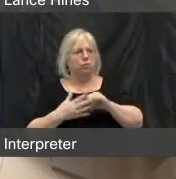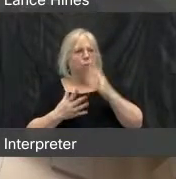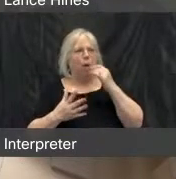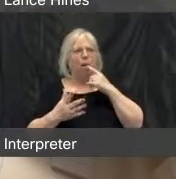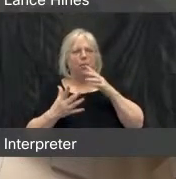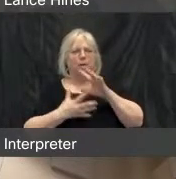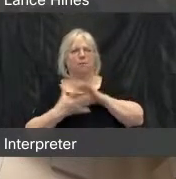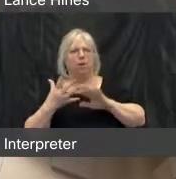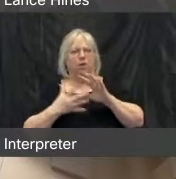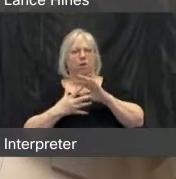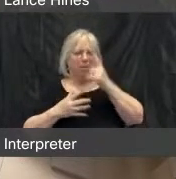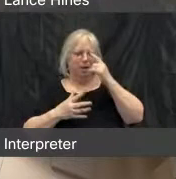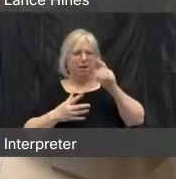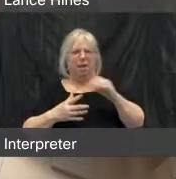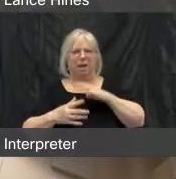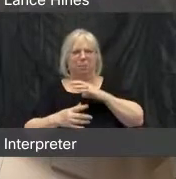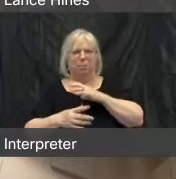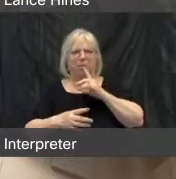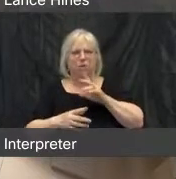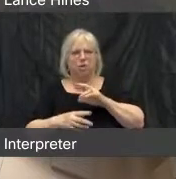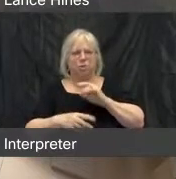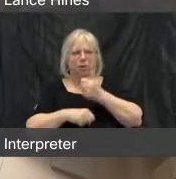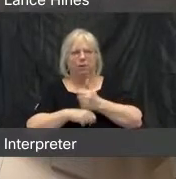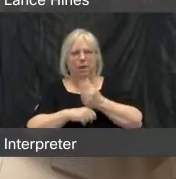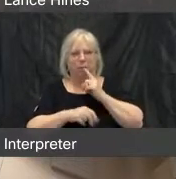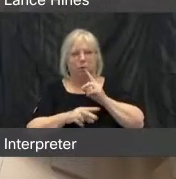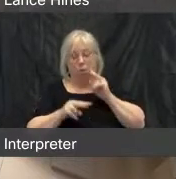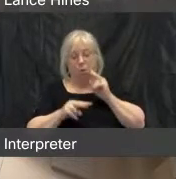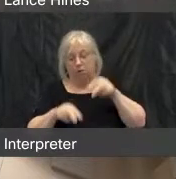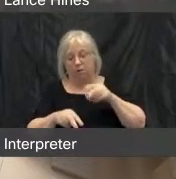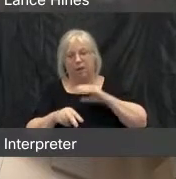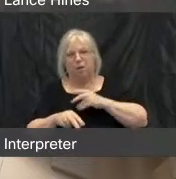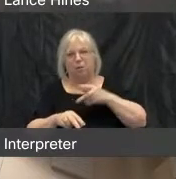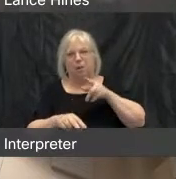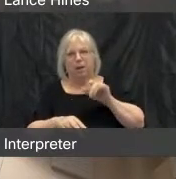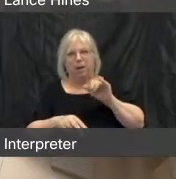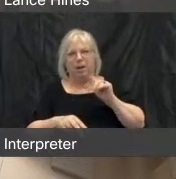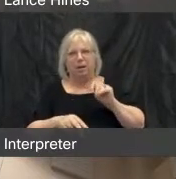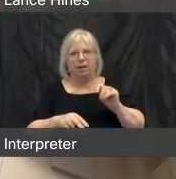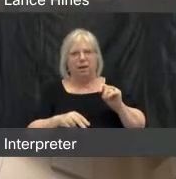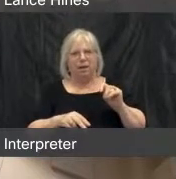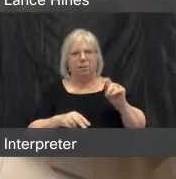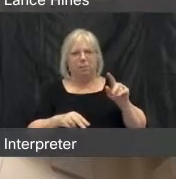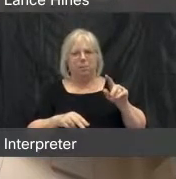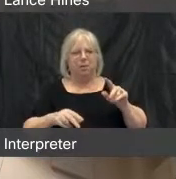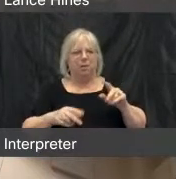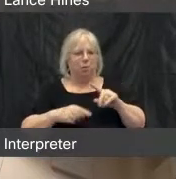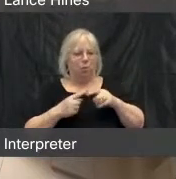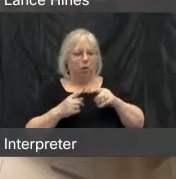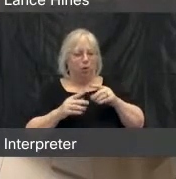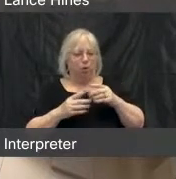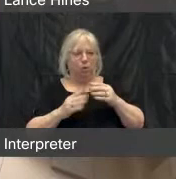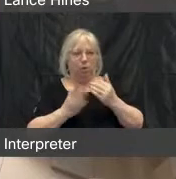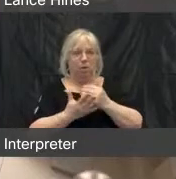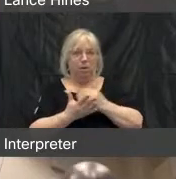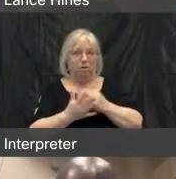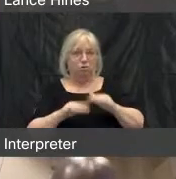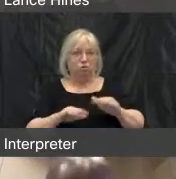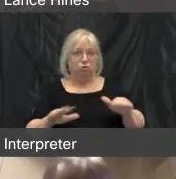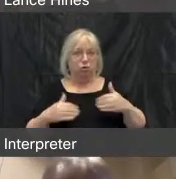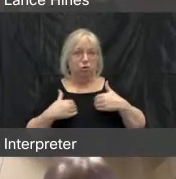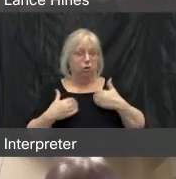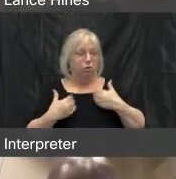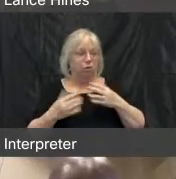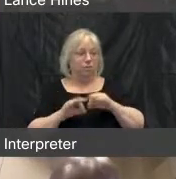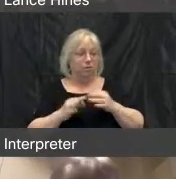that commission was put in place to oversee our PIT. So when you list Children, Youth, and Families Commission